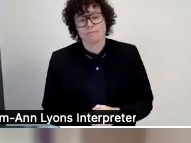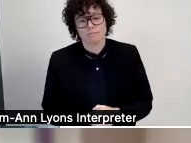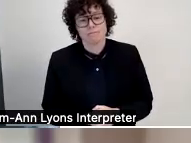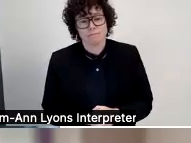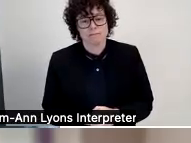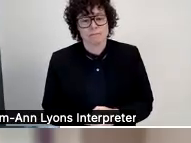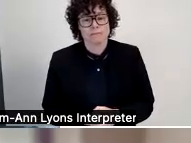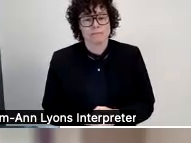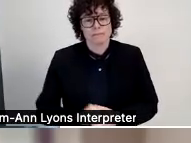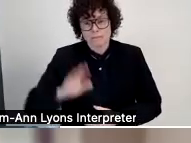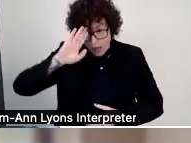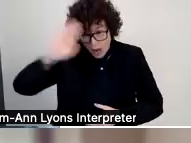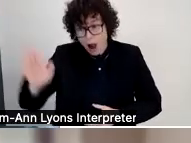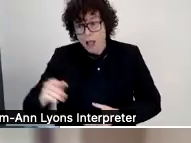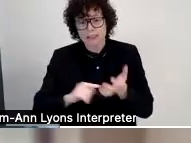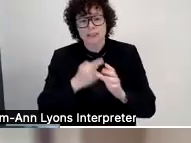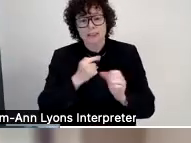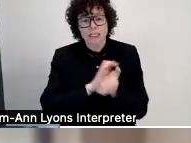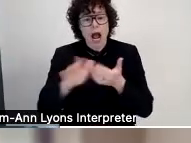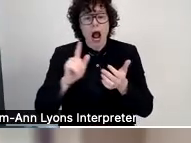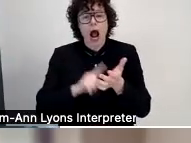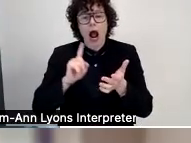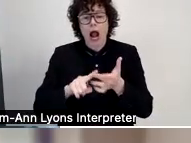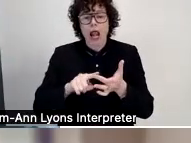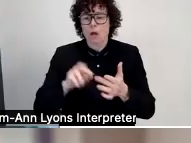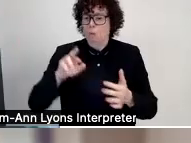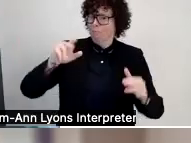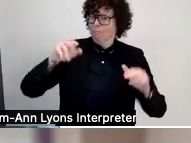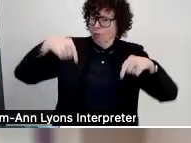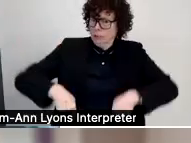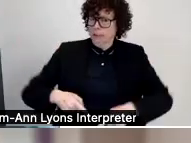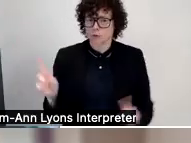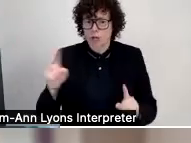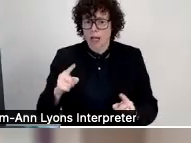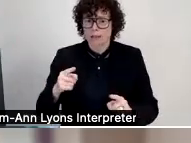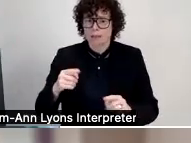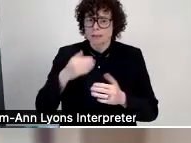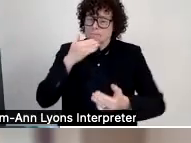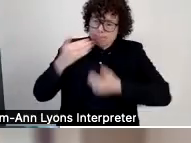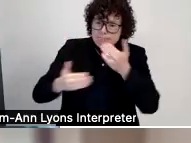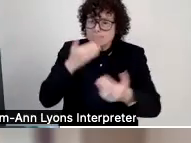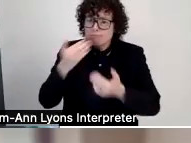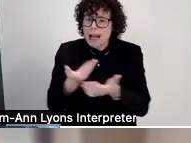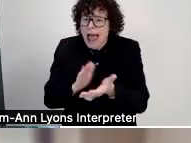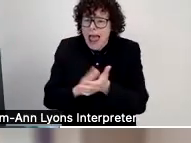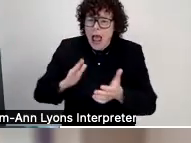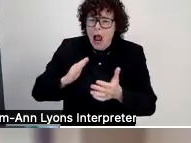Hi, my name is Pali. I'm here to talk to you about the healthcare of people with intellectual